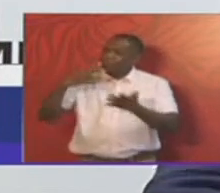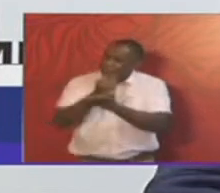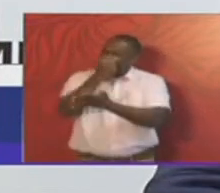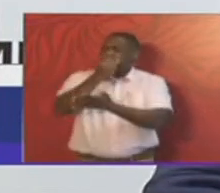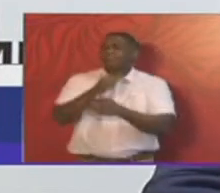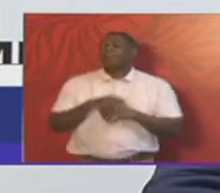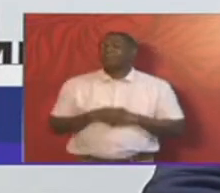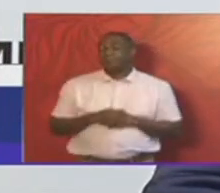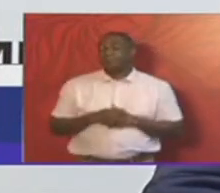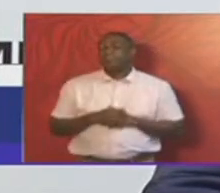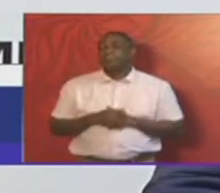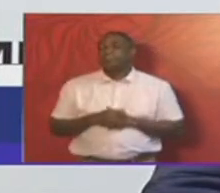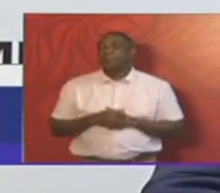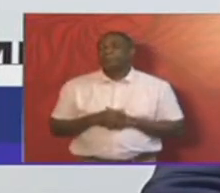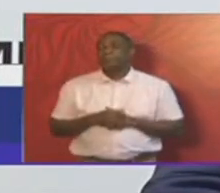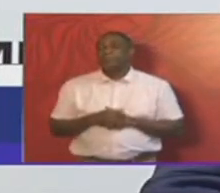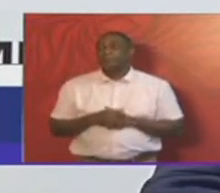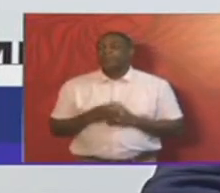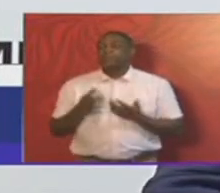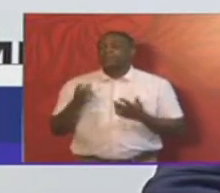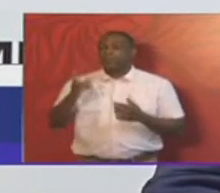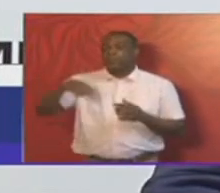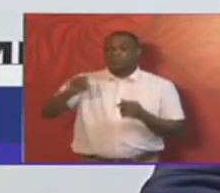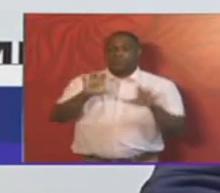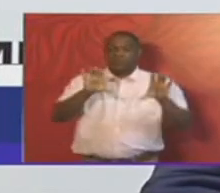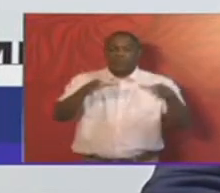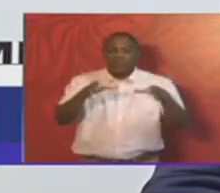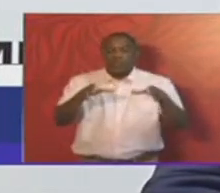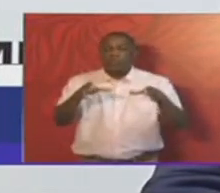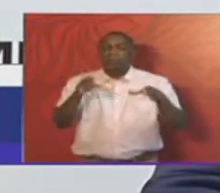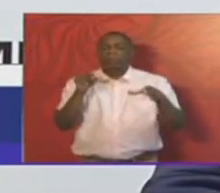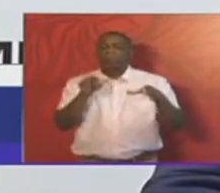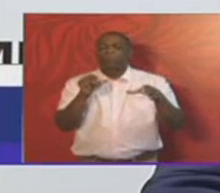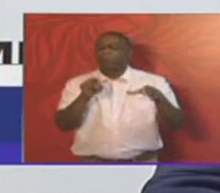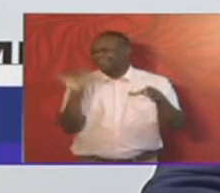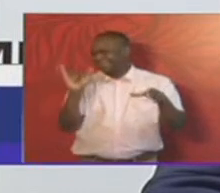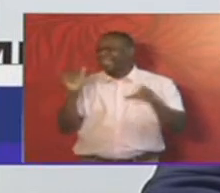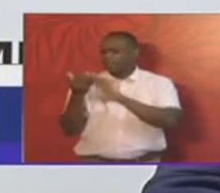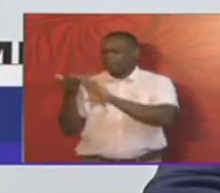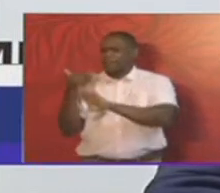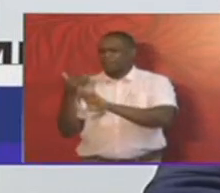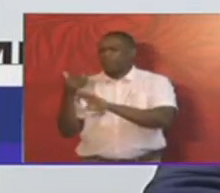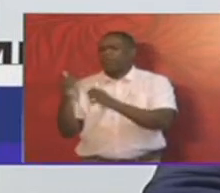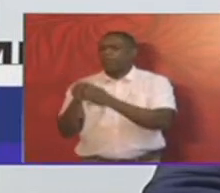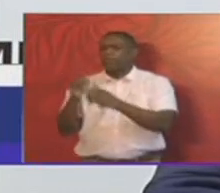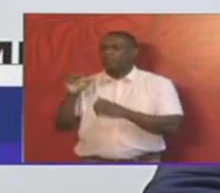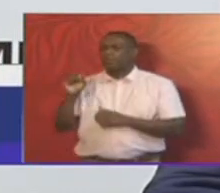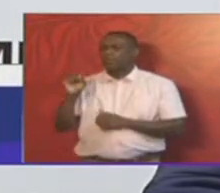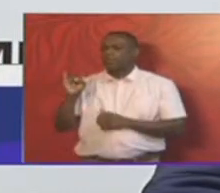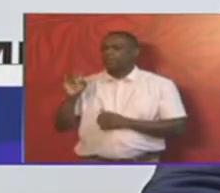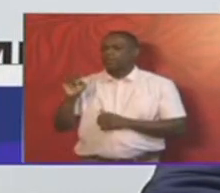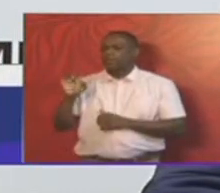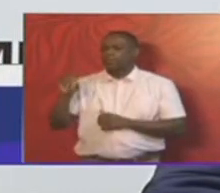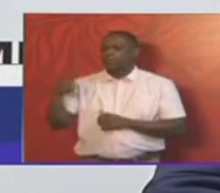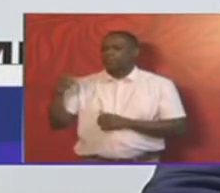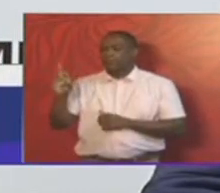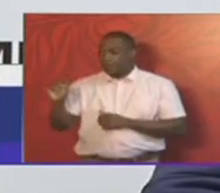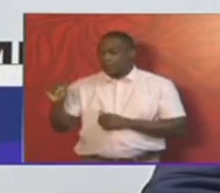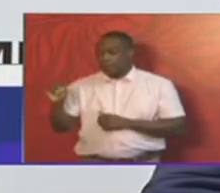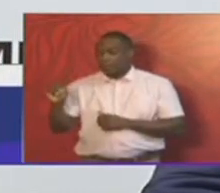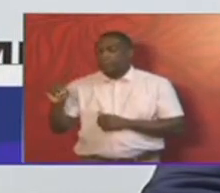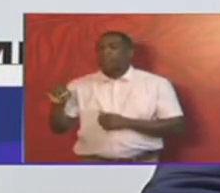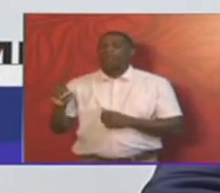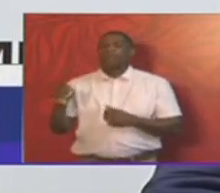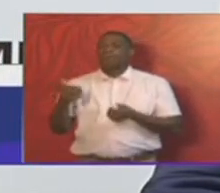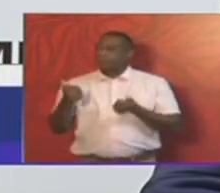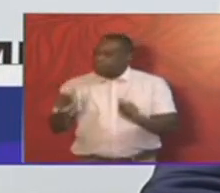18s, to those groups of persons who are challenged in one way or another. So as